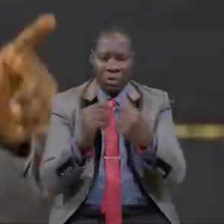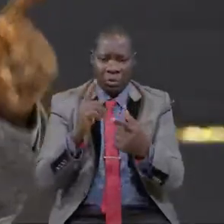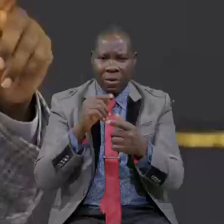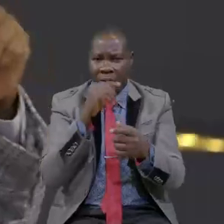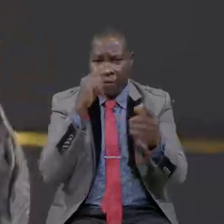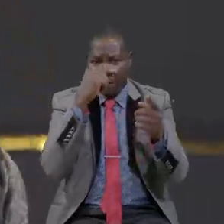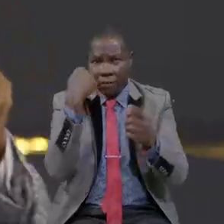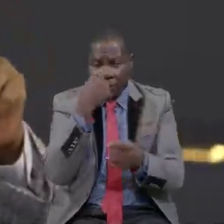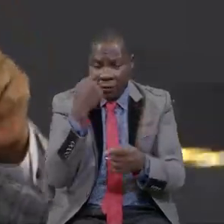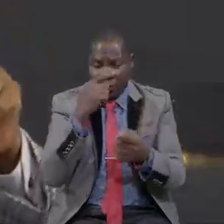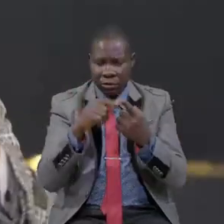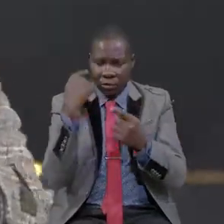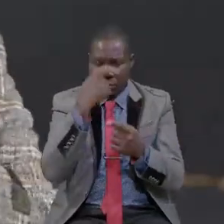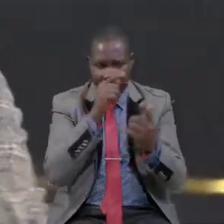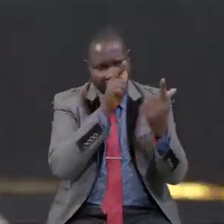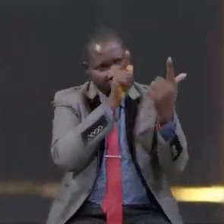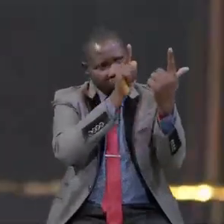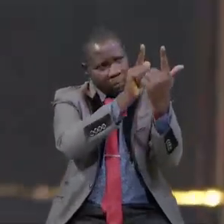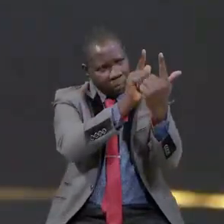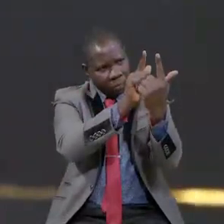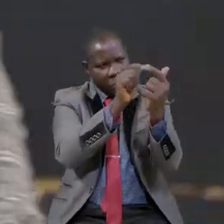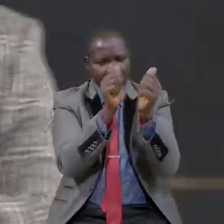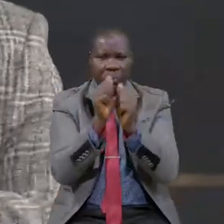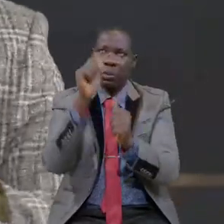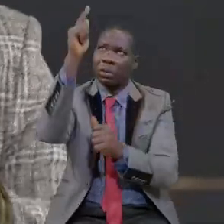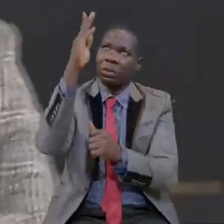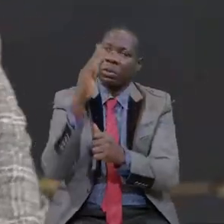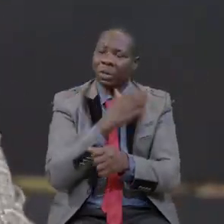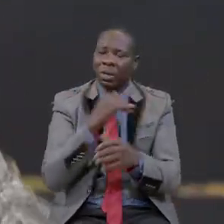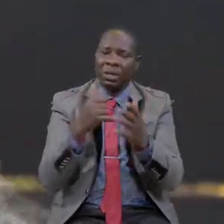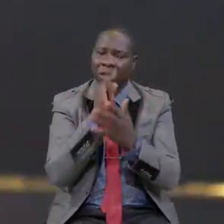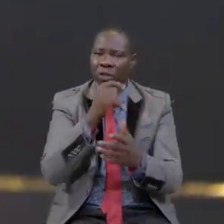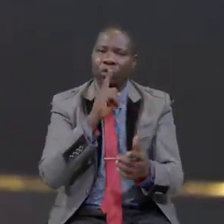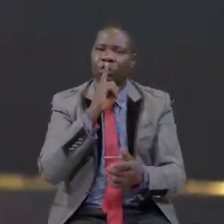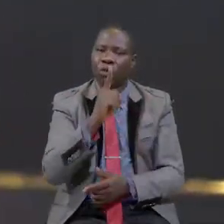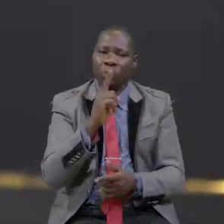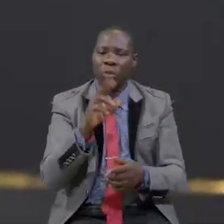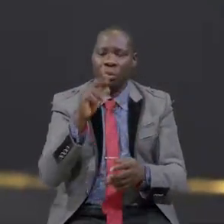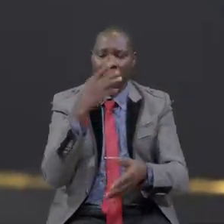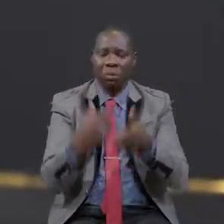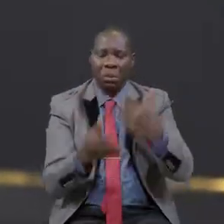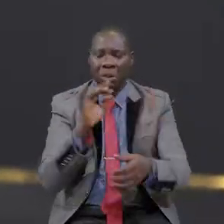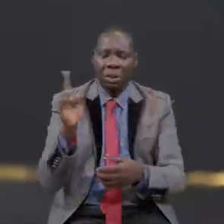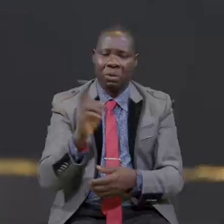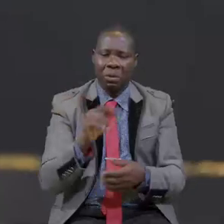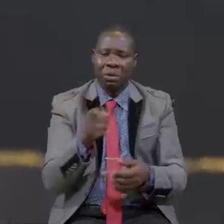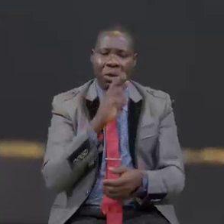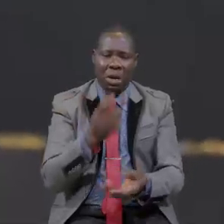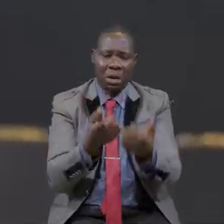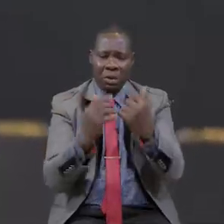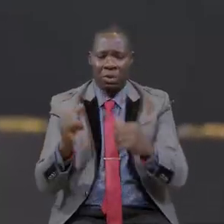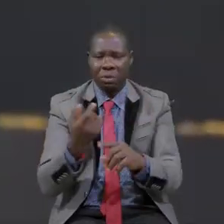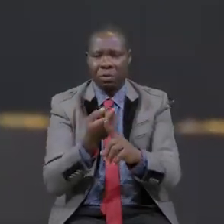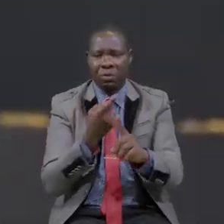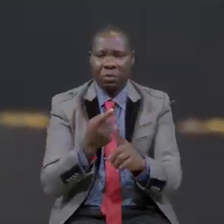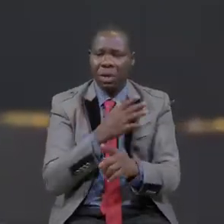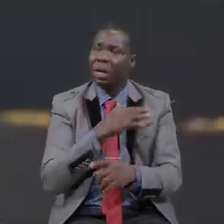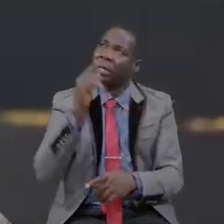with God and it is sure no matter where you're coming from it says no idolators